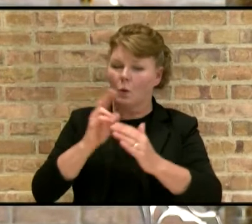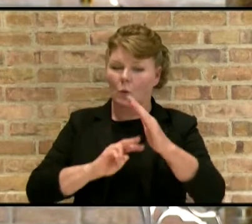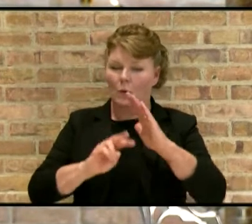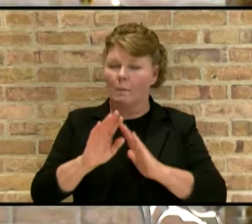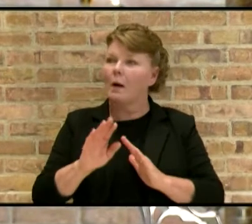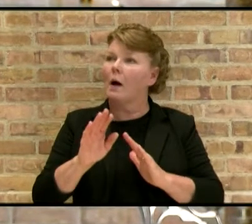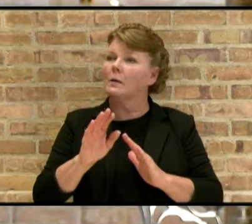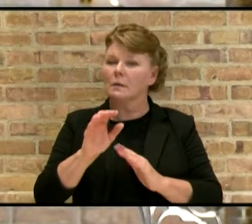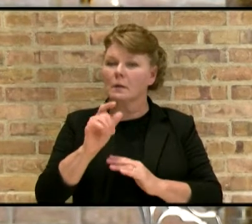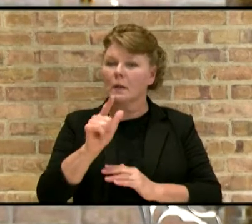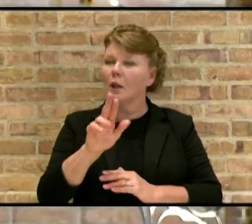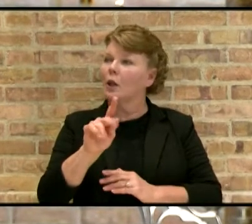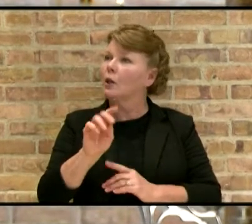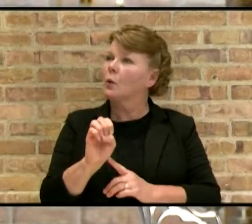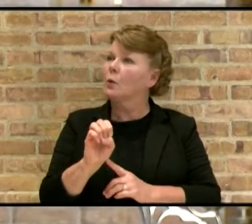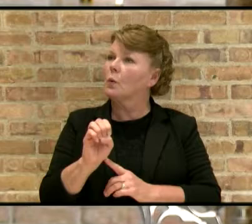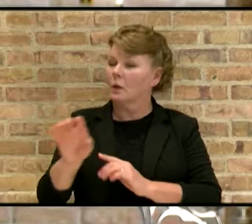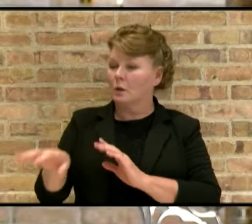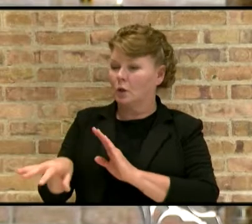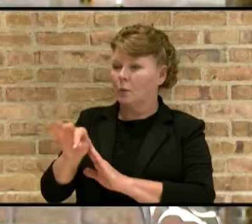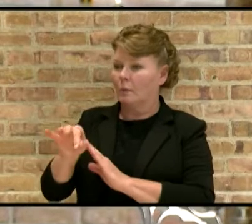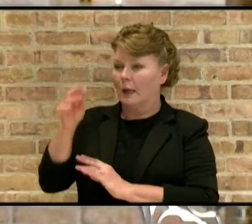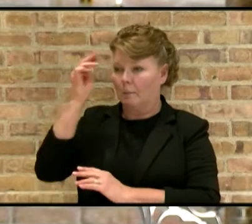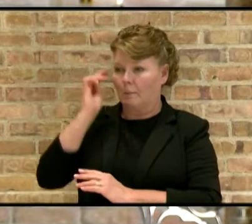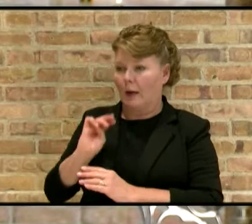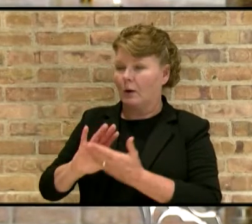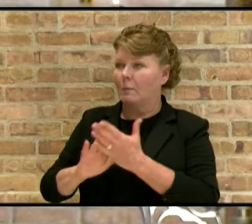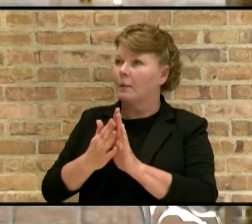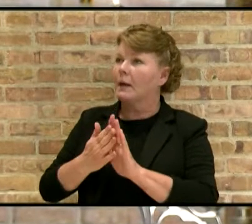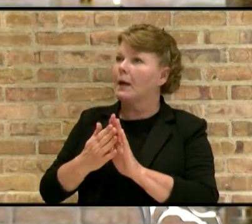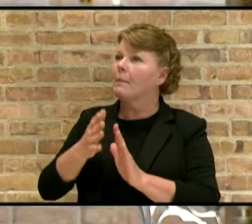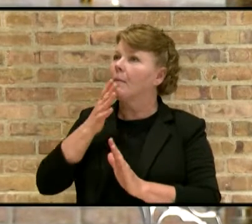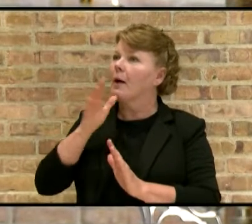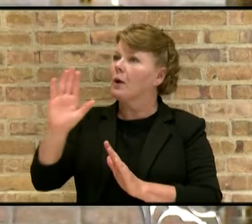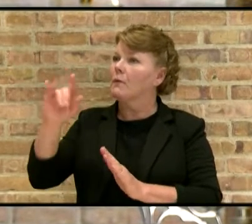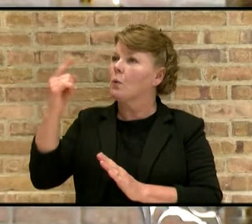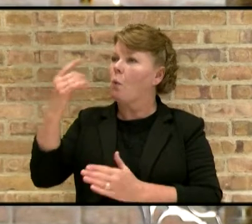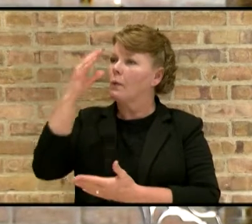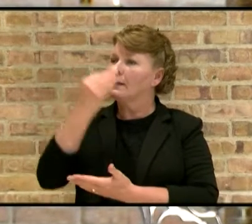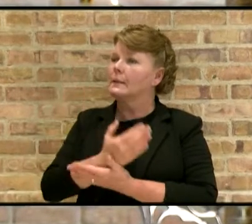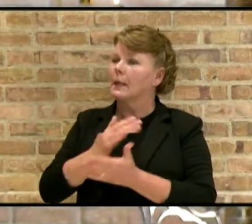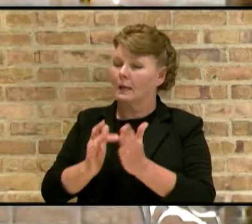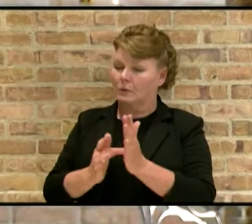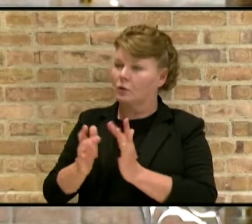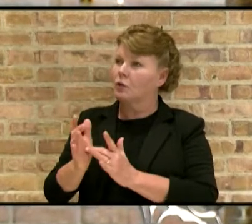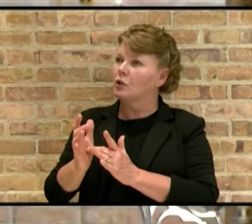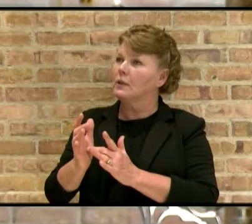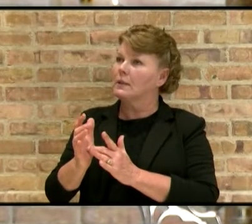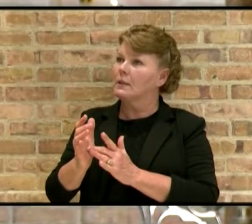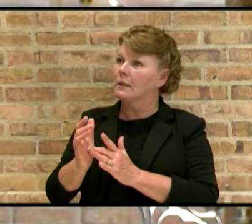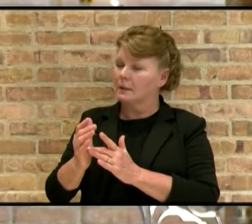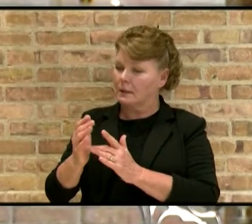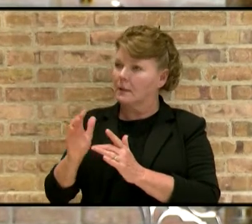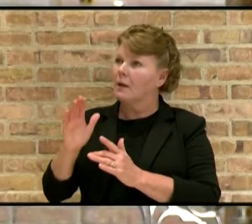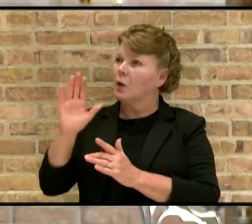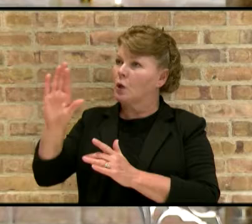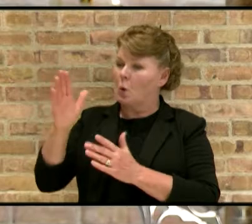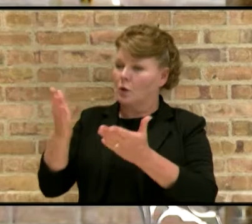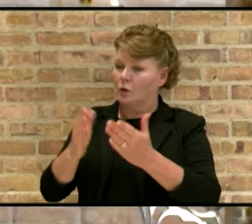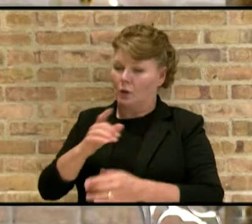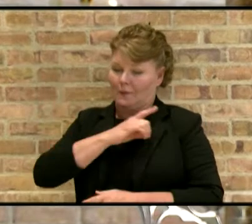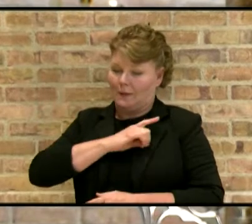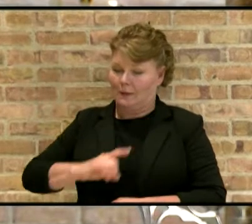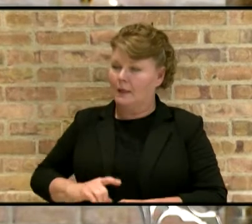Luke. You chose Mary to be the mother of your only begotten son, Jesus. And through the lineage of your servant